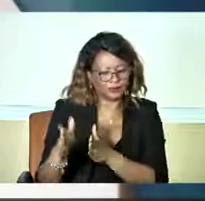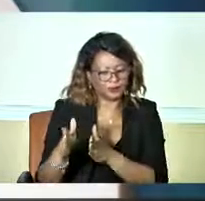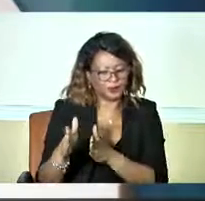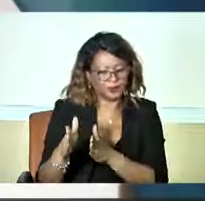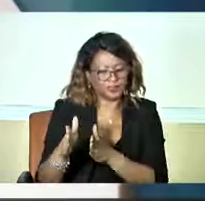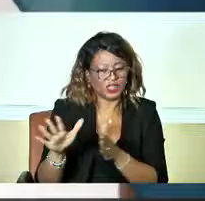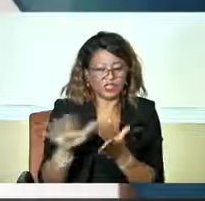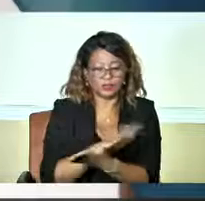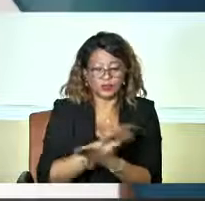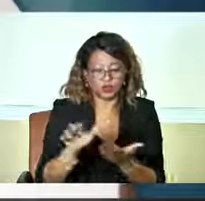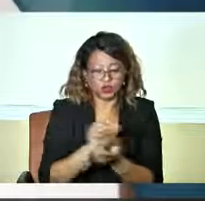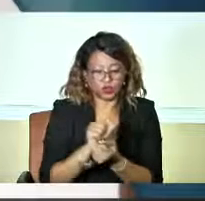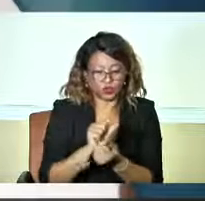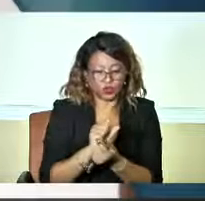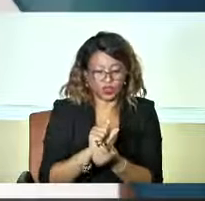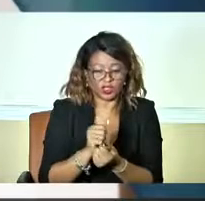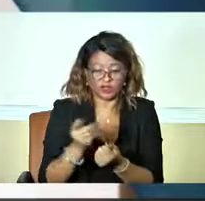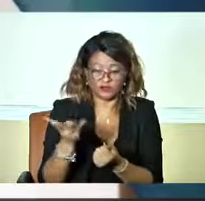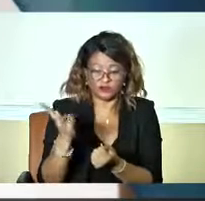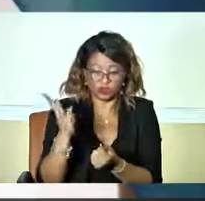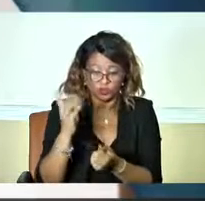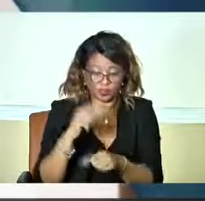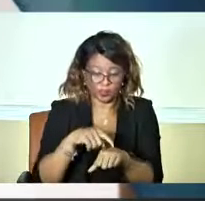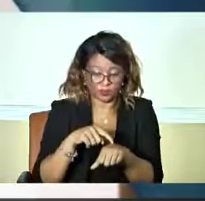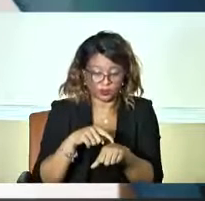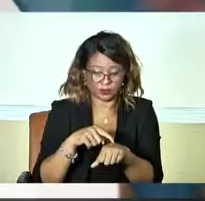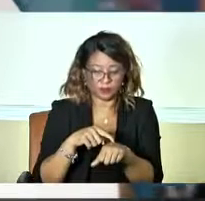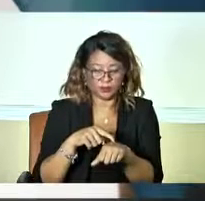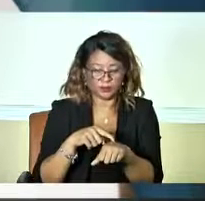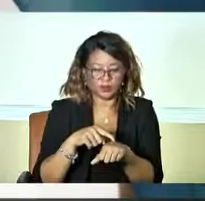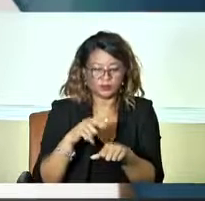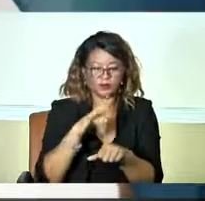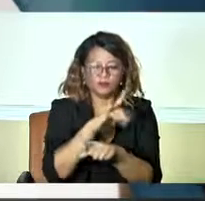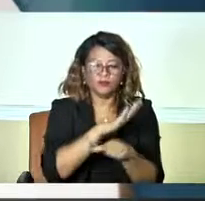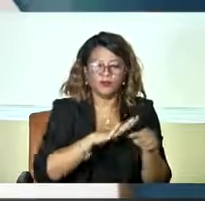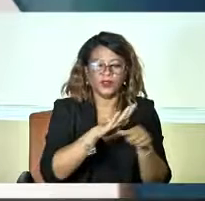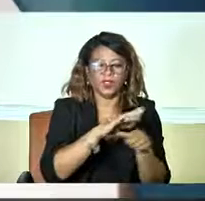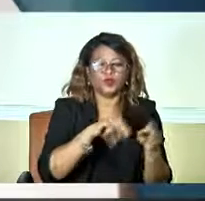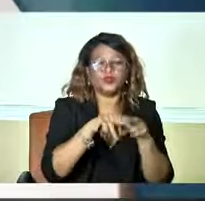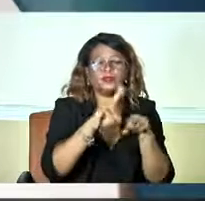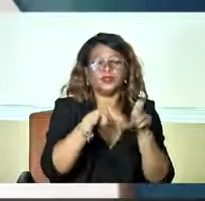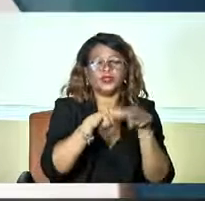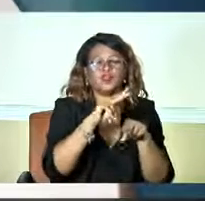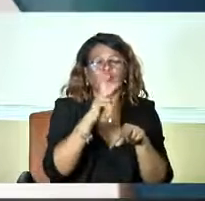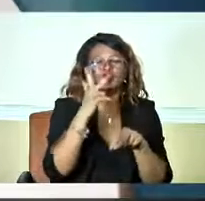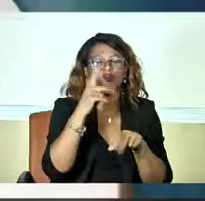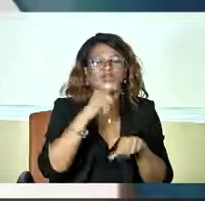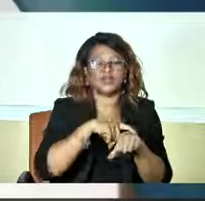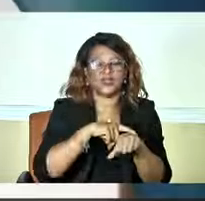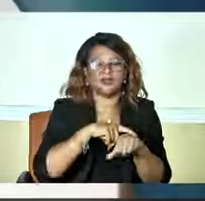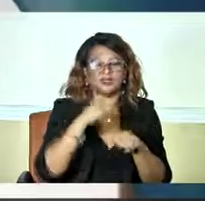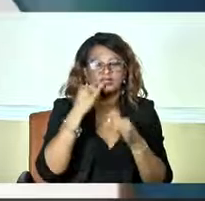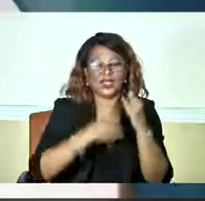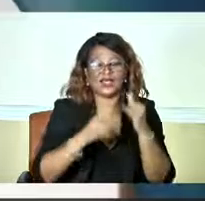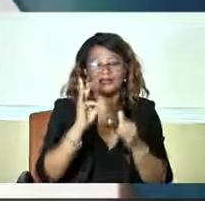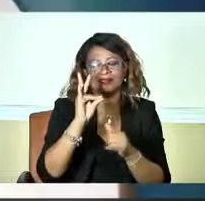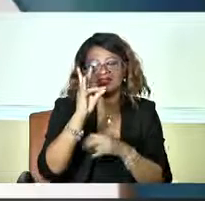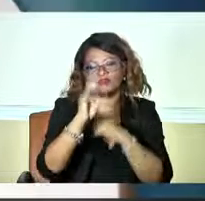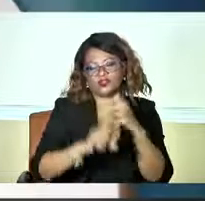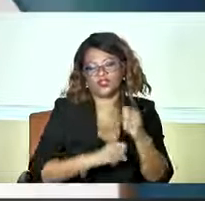destroyed by hurricanes several times. The airport has been rebuilt 3 times in the last 7